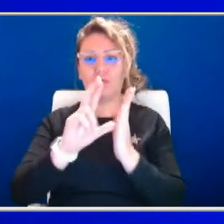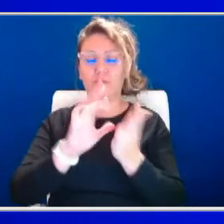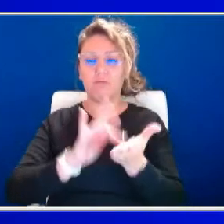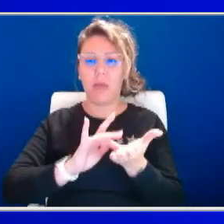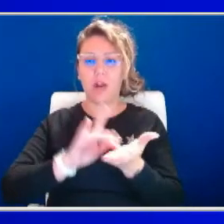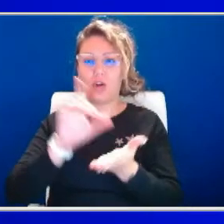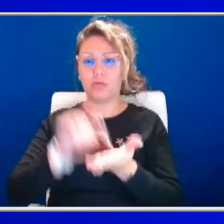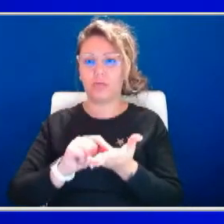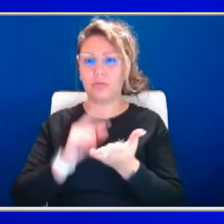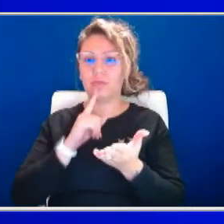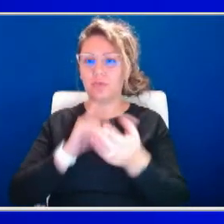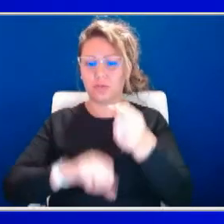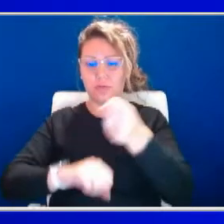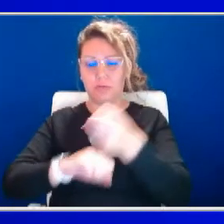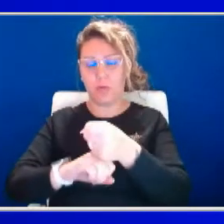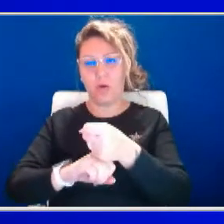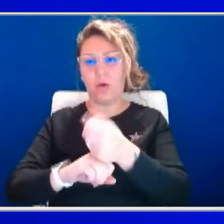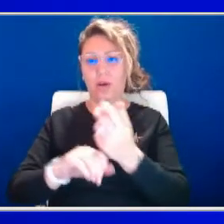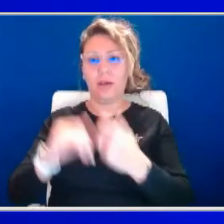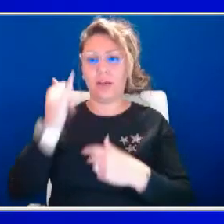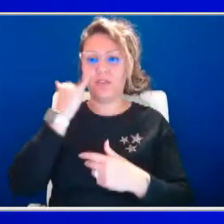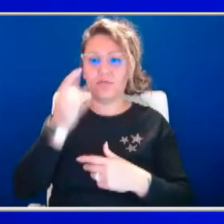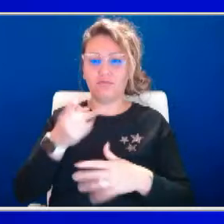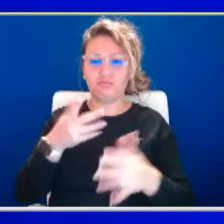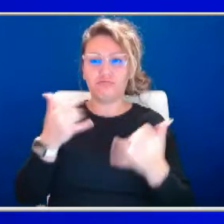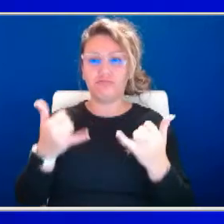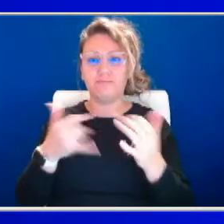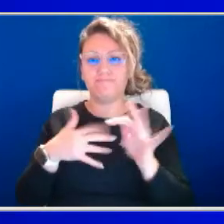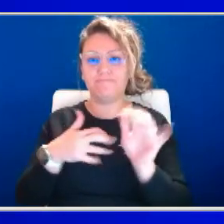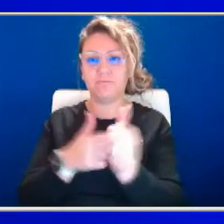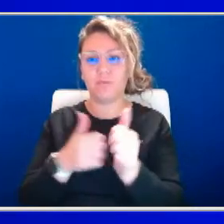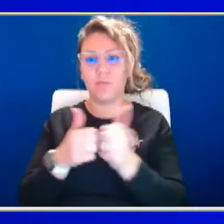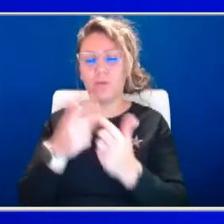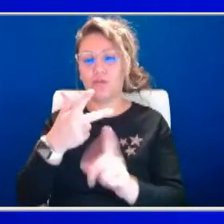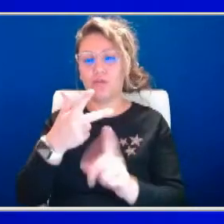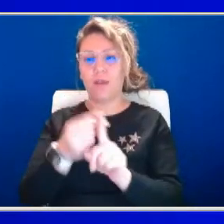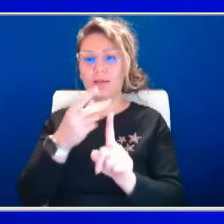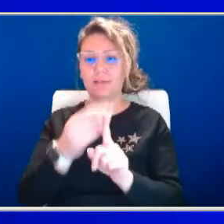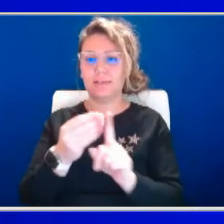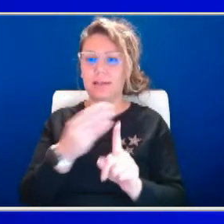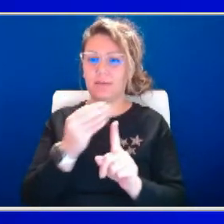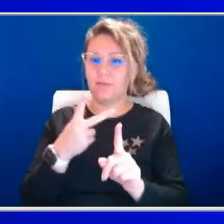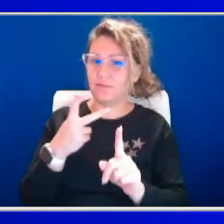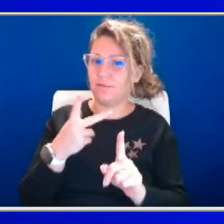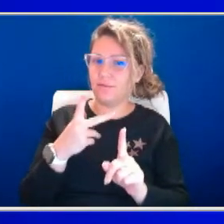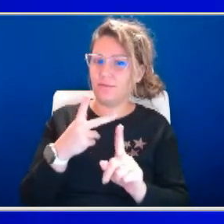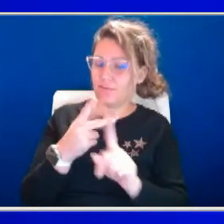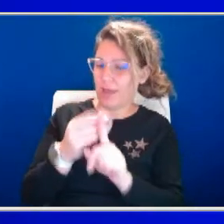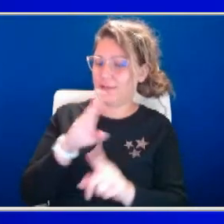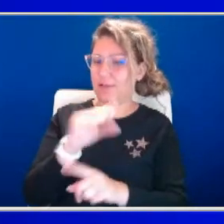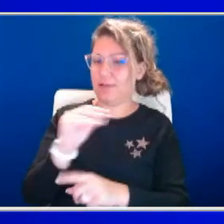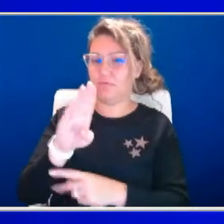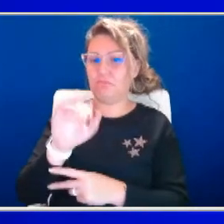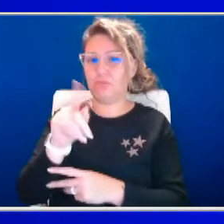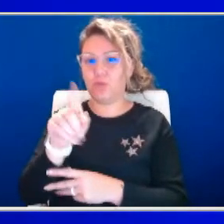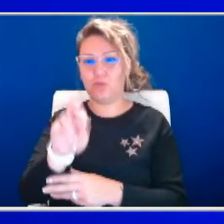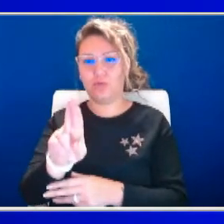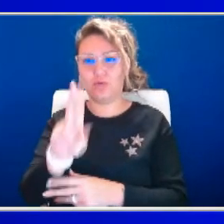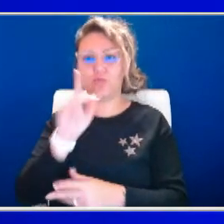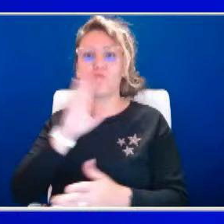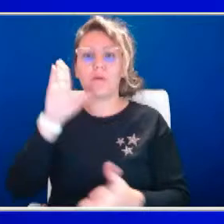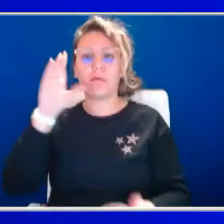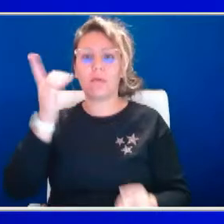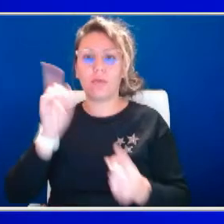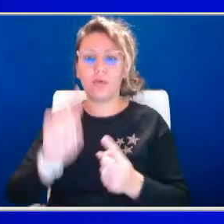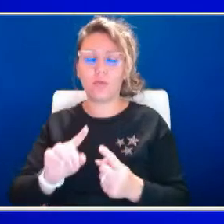certainly support the fact that if you are up to date with your vaccination, if you're just vaccinated, if you're boosted, you are going to have a reduced risk of